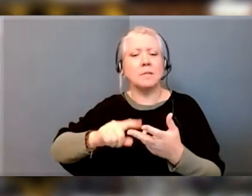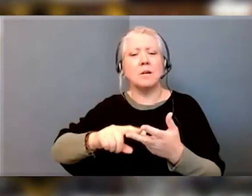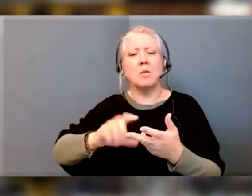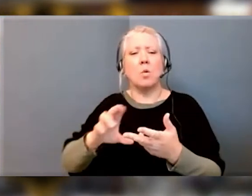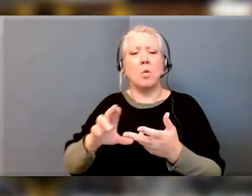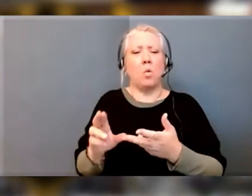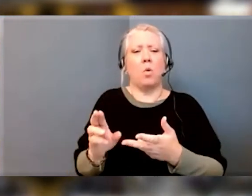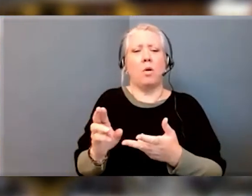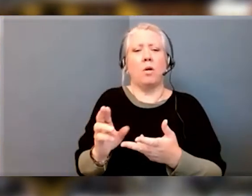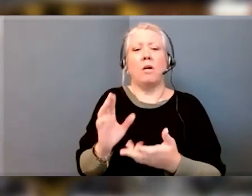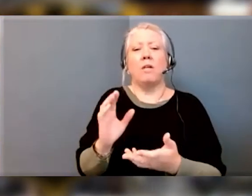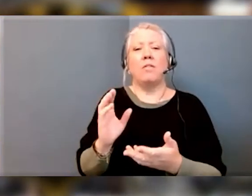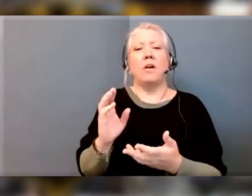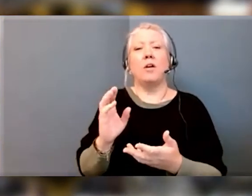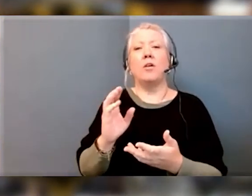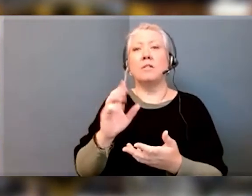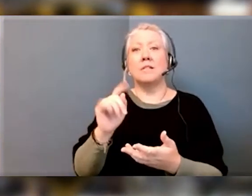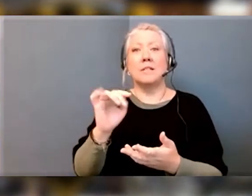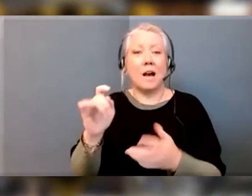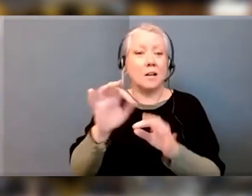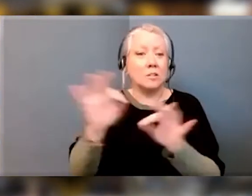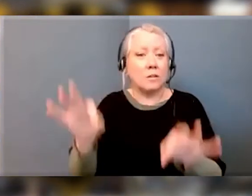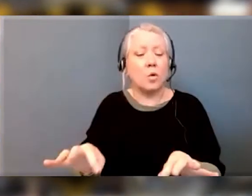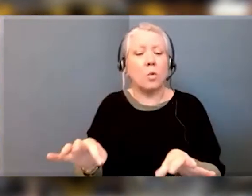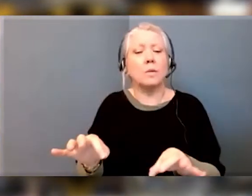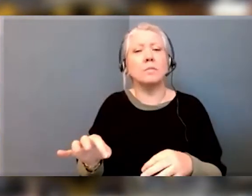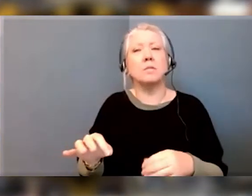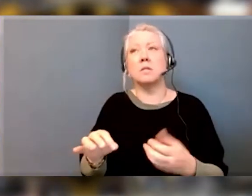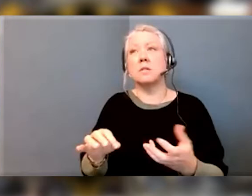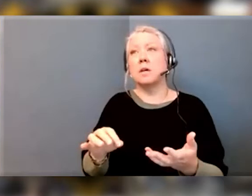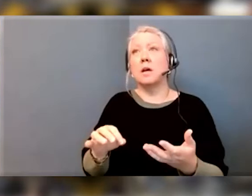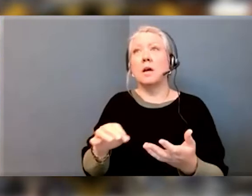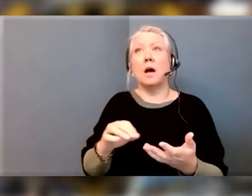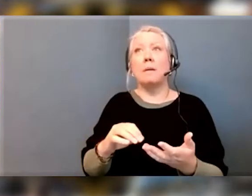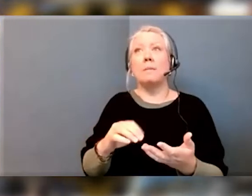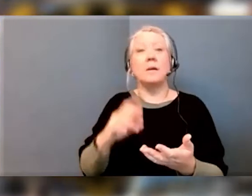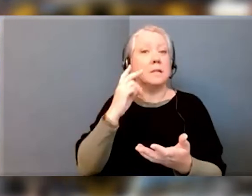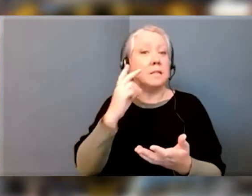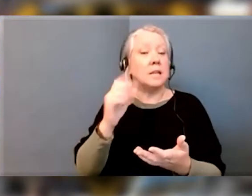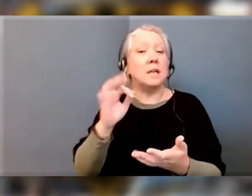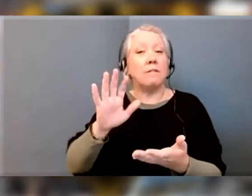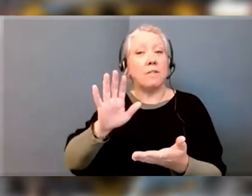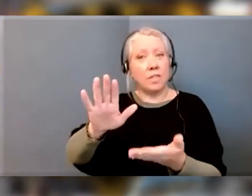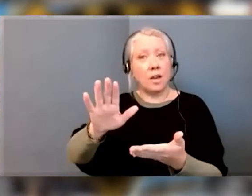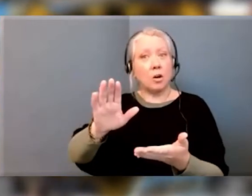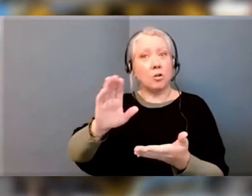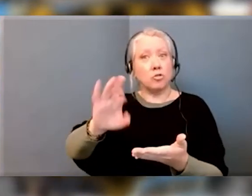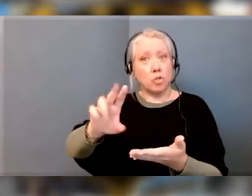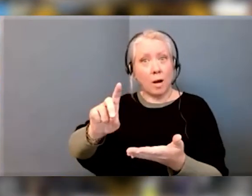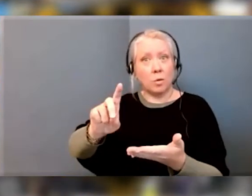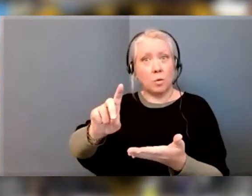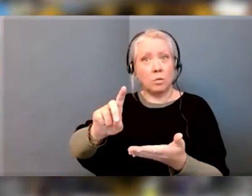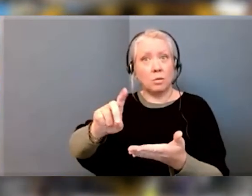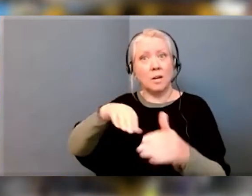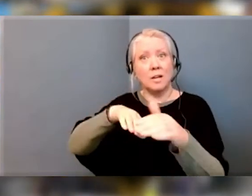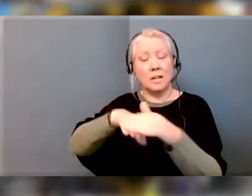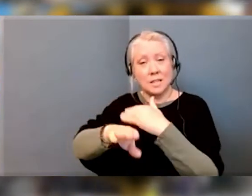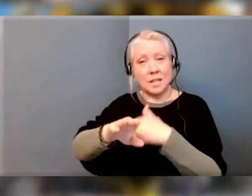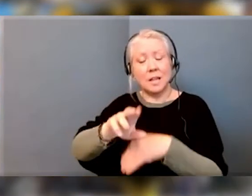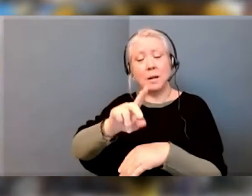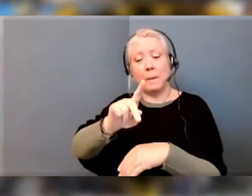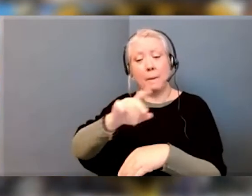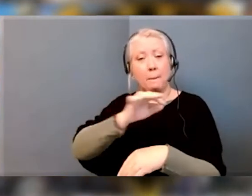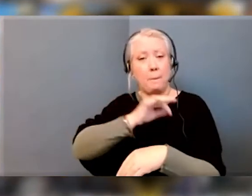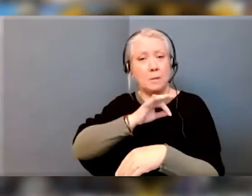report cards will note whether the student is enrolled in the free or reduced lunch program, and that's something that we have in the past used as a workaround for